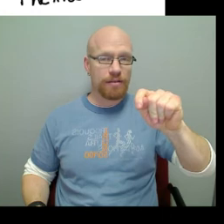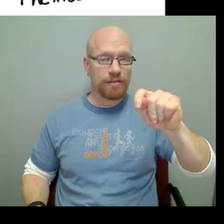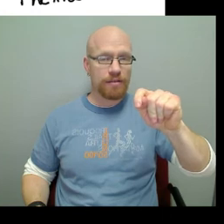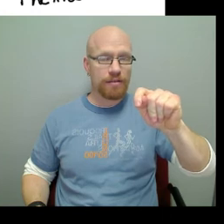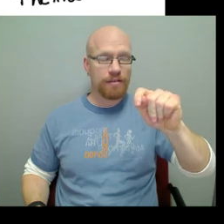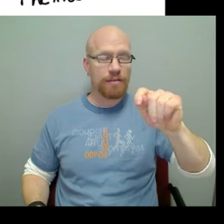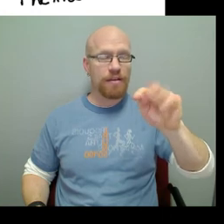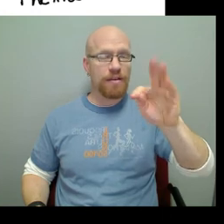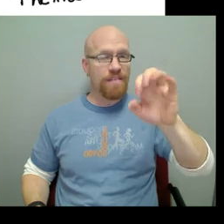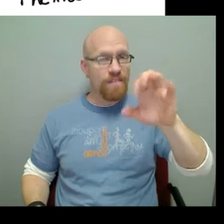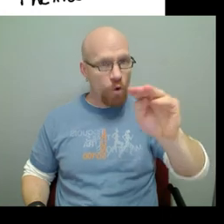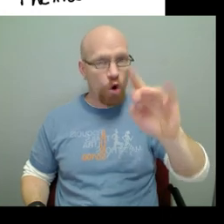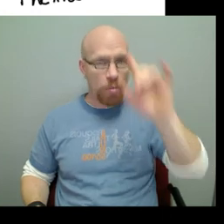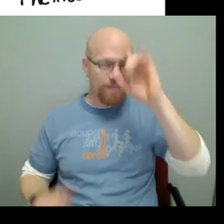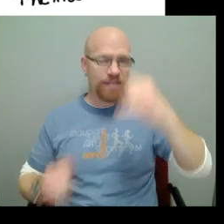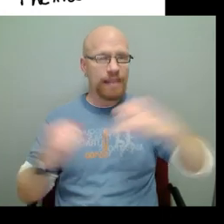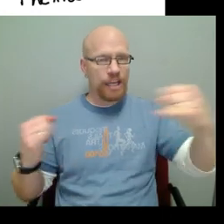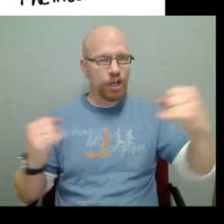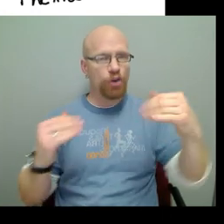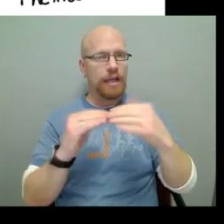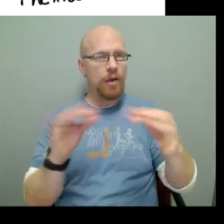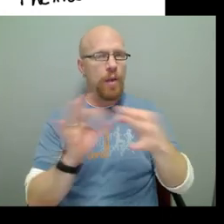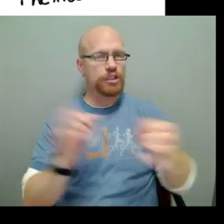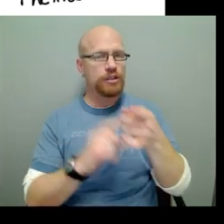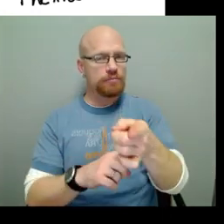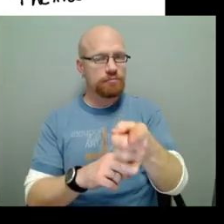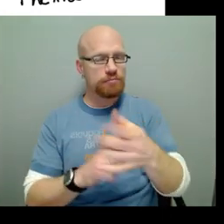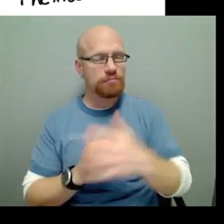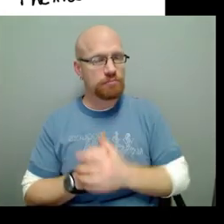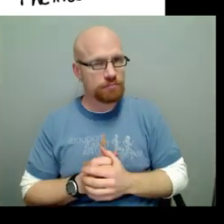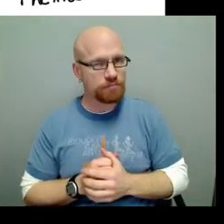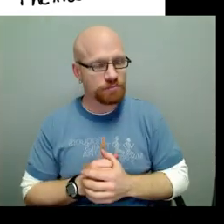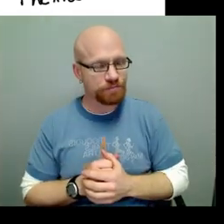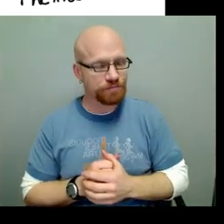intercept form of a linear equation.